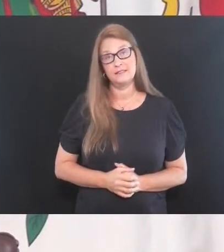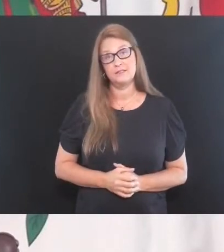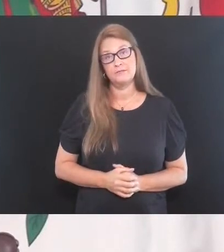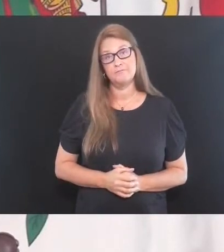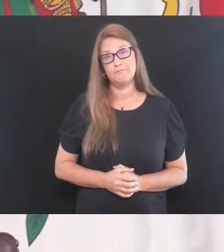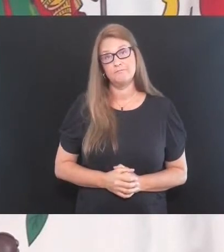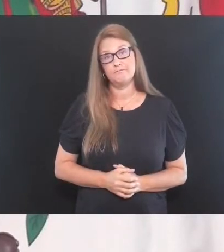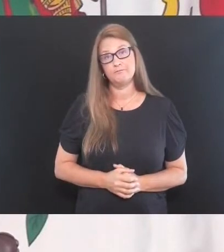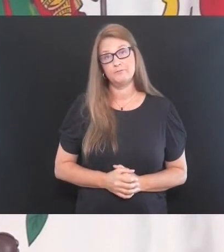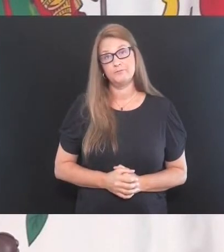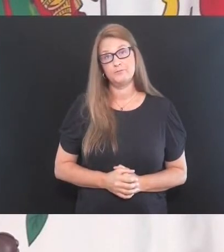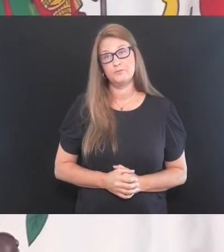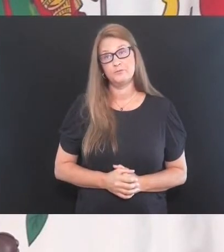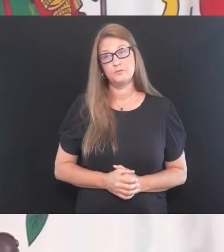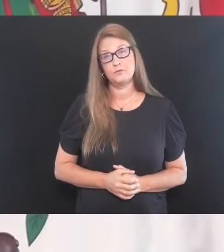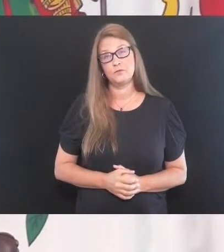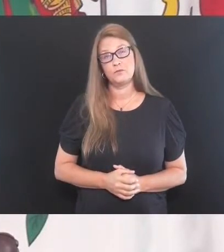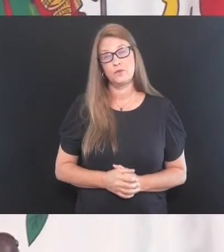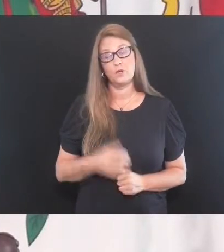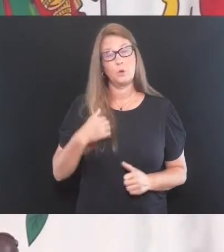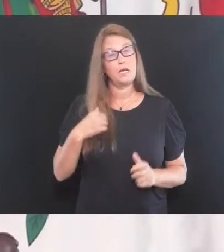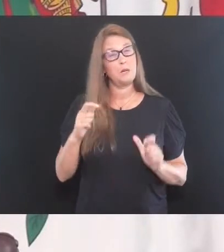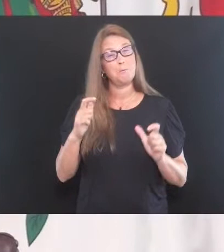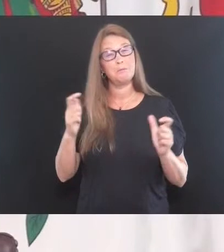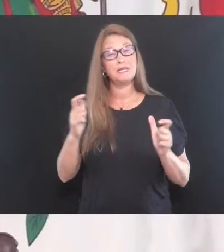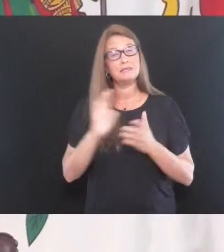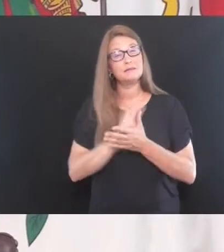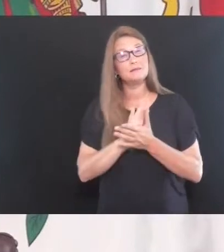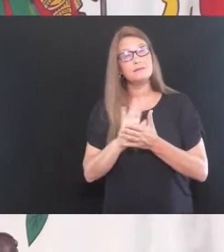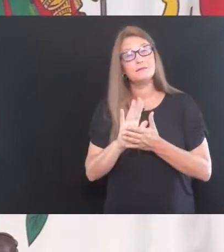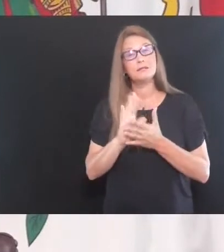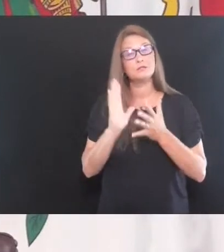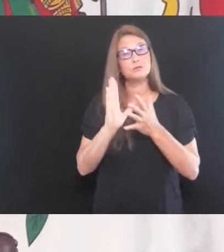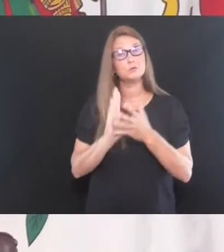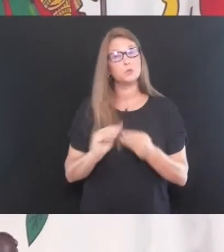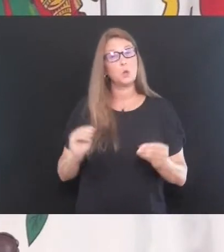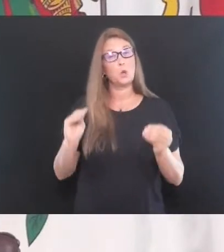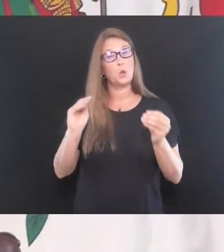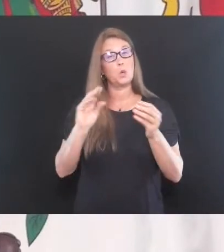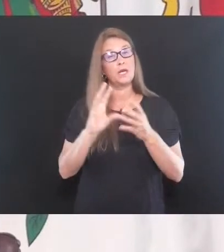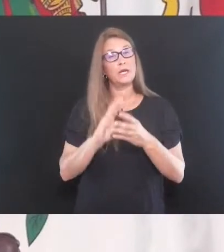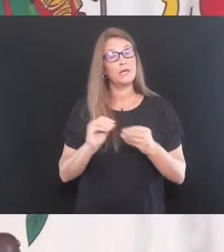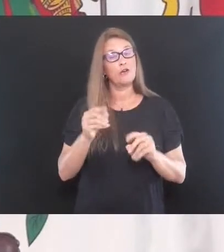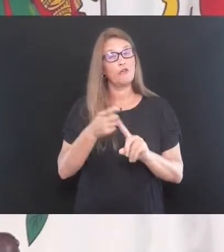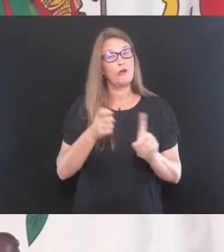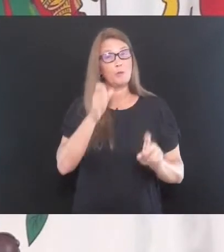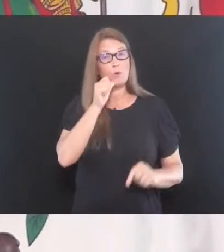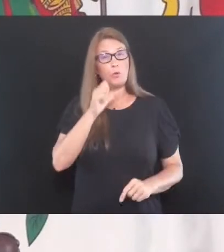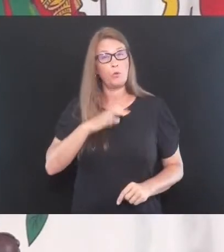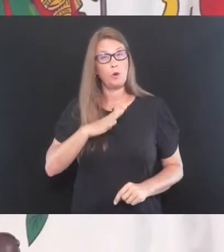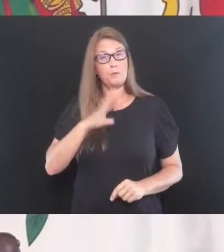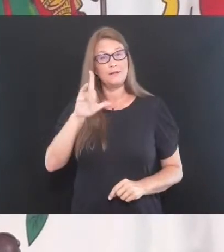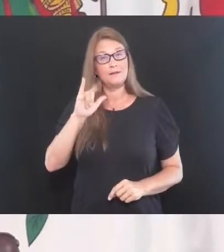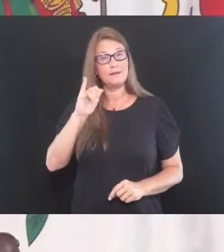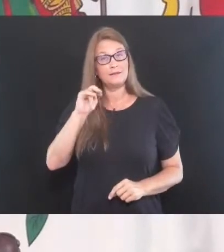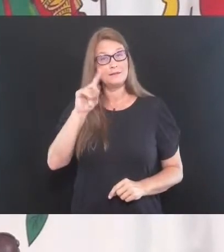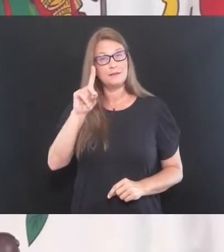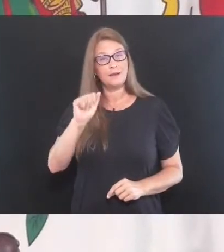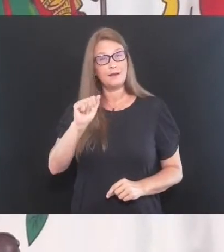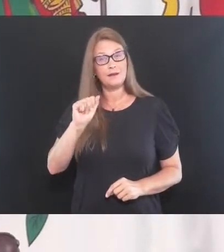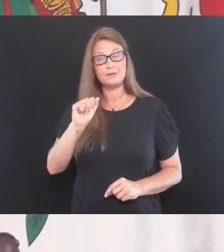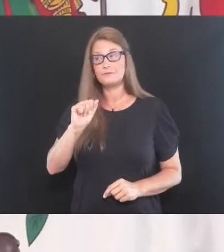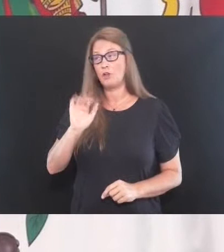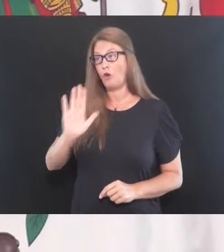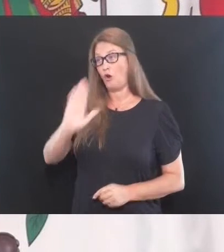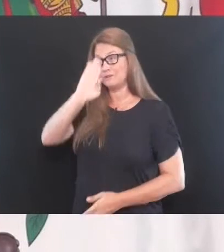we have an incredible testimony from a beautiful lady today about her son that's really having a